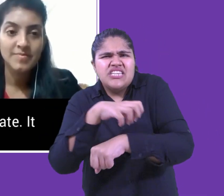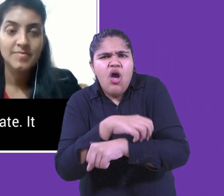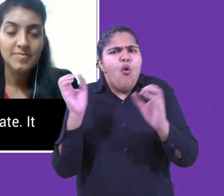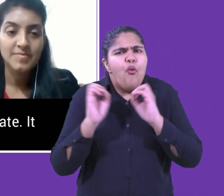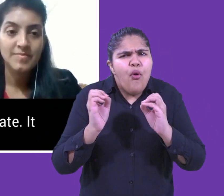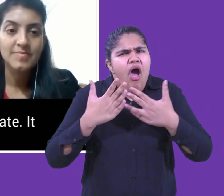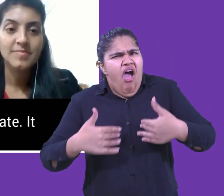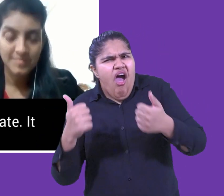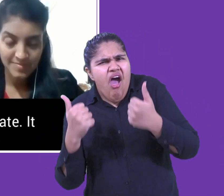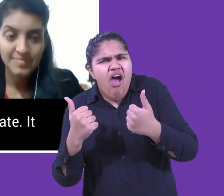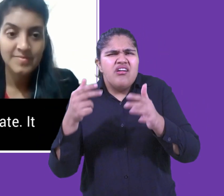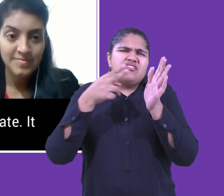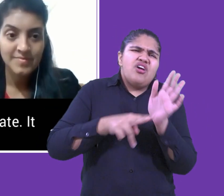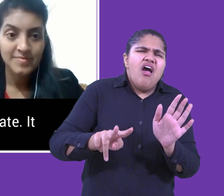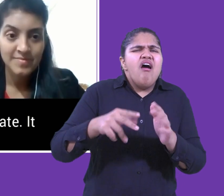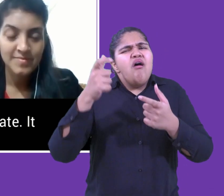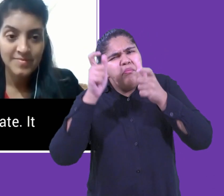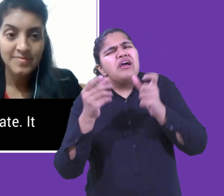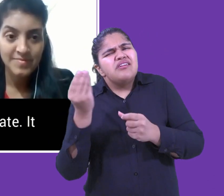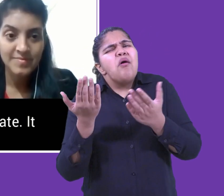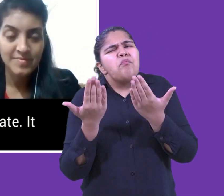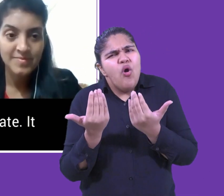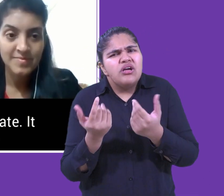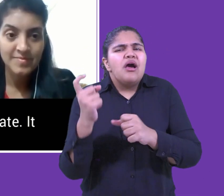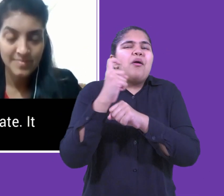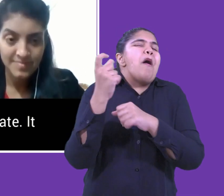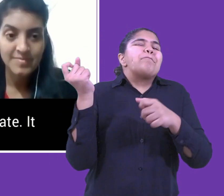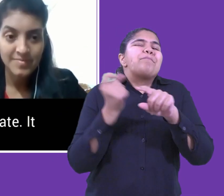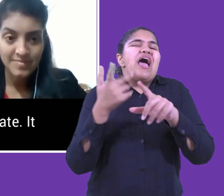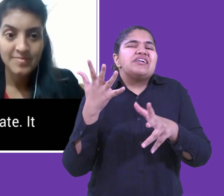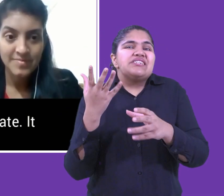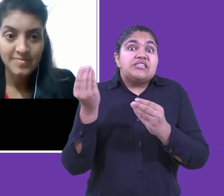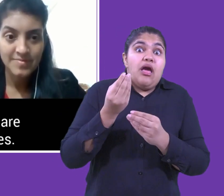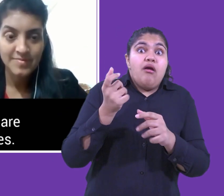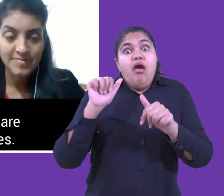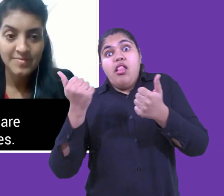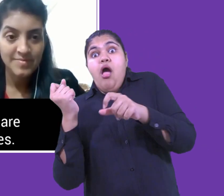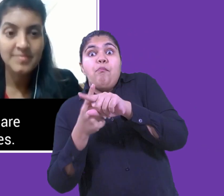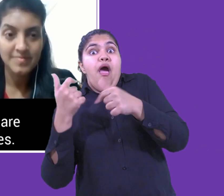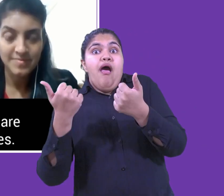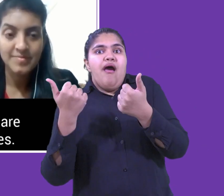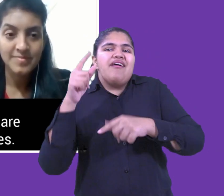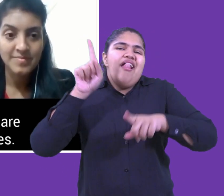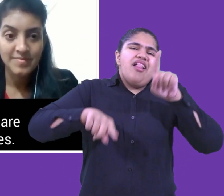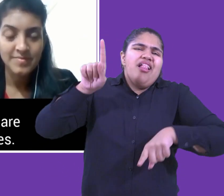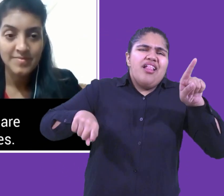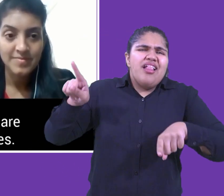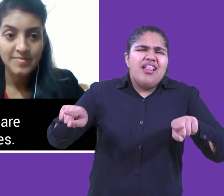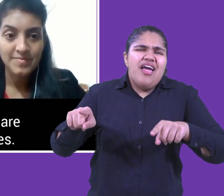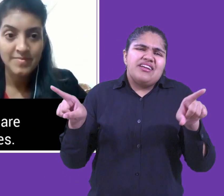people may not tolerate. Even some normal people also. That all depend upon the susceptibility. For example,